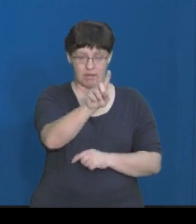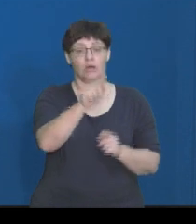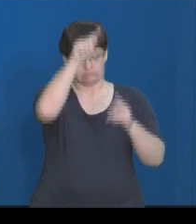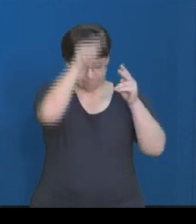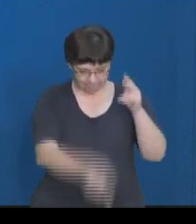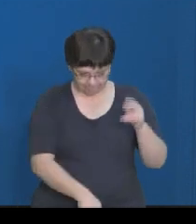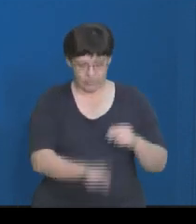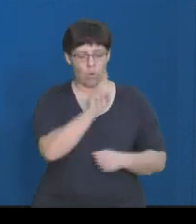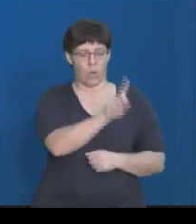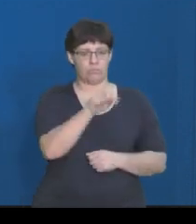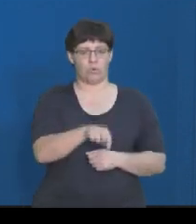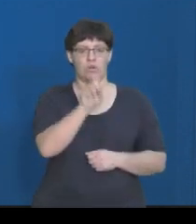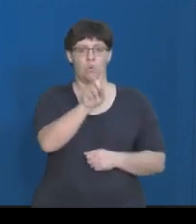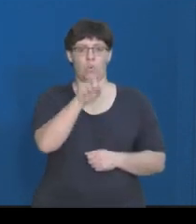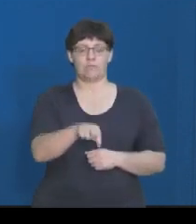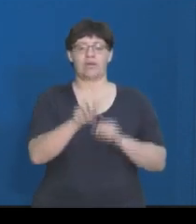to question